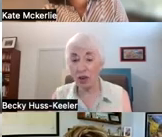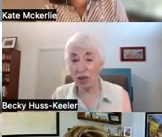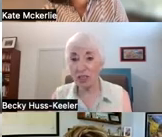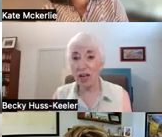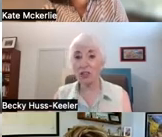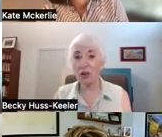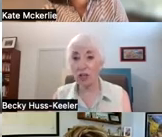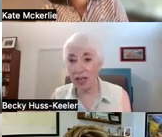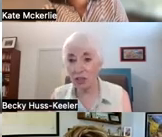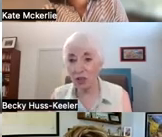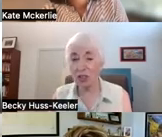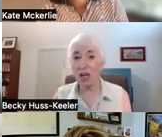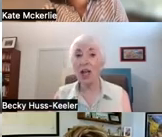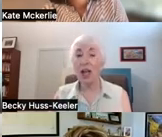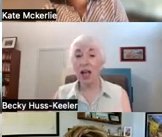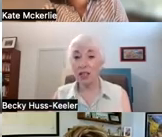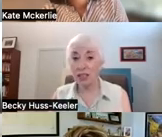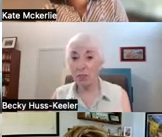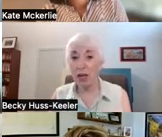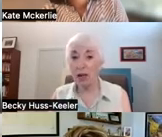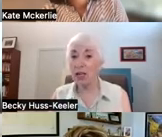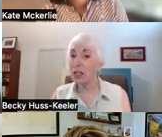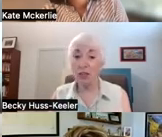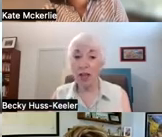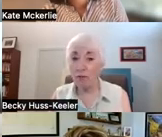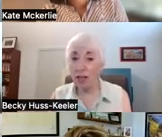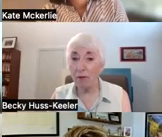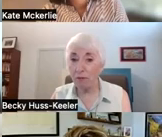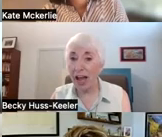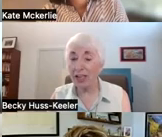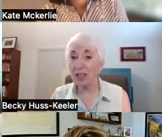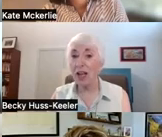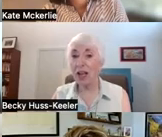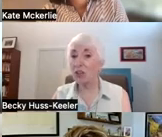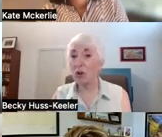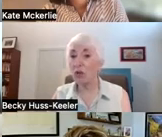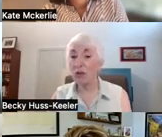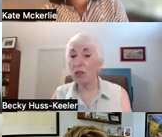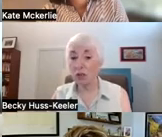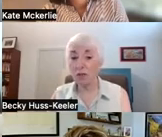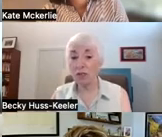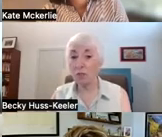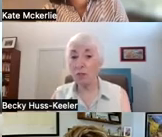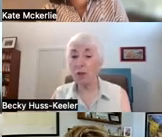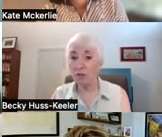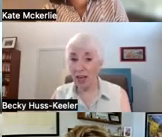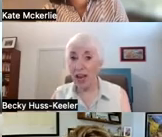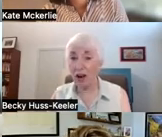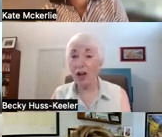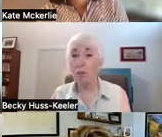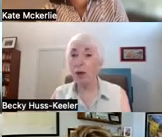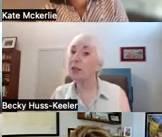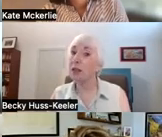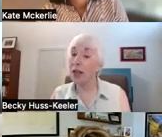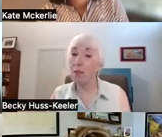or Head Start slots, early Head Start slot. And in some areas, they fill up fast. And so those services might be